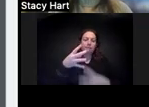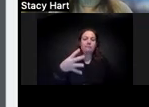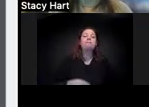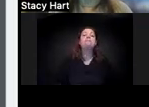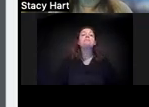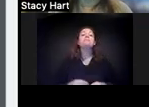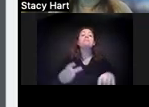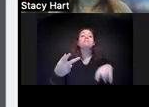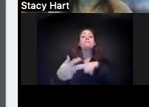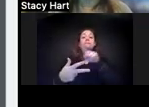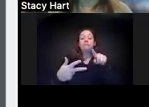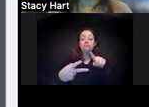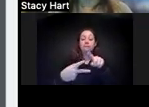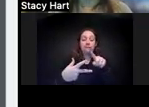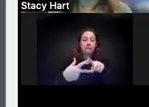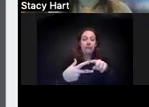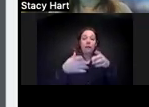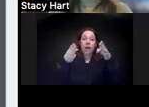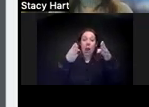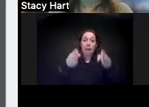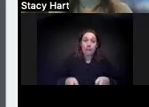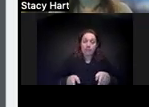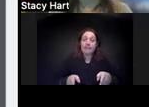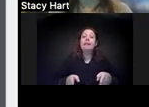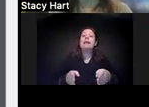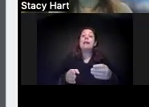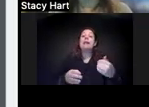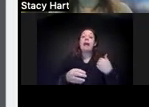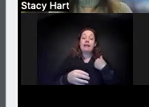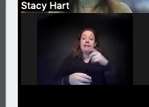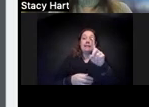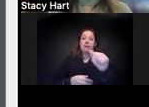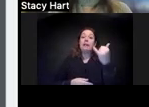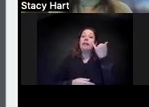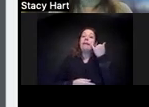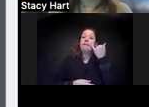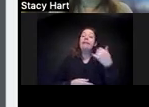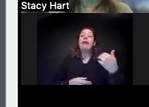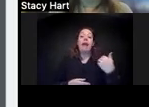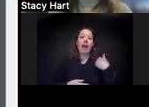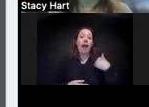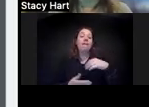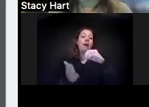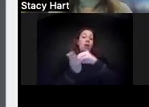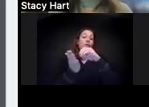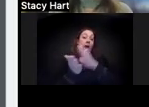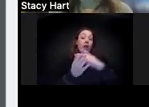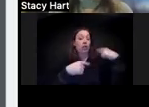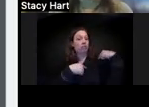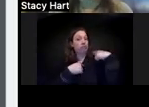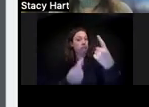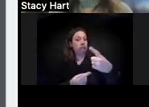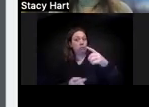a disability if they have a record or history of an impairment. So a child who had a